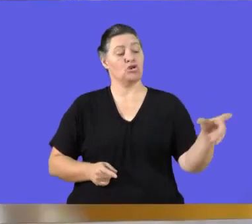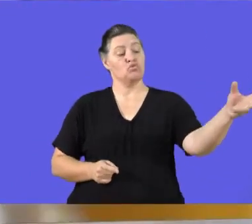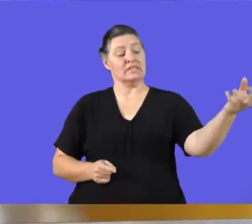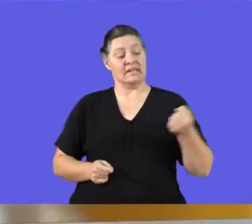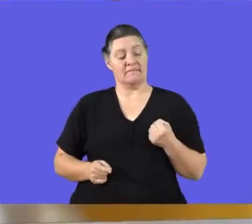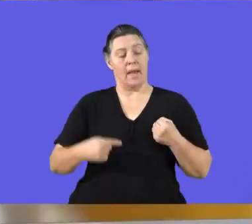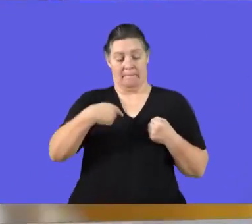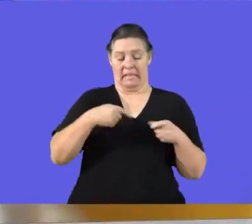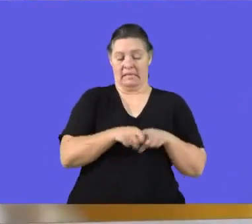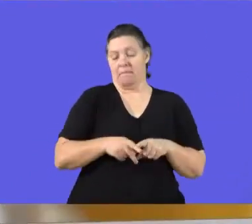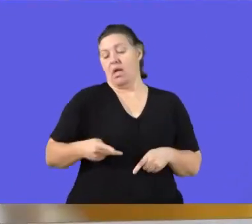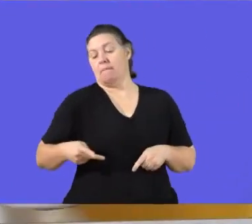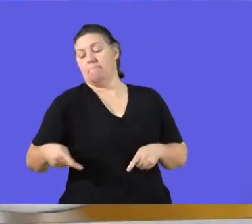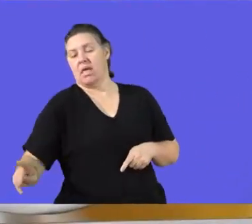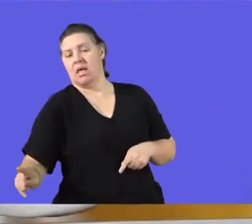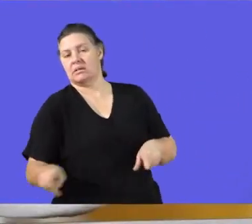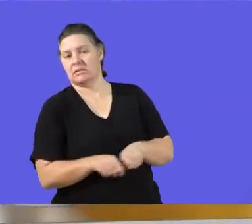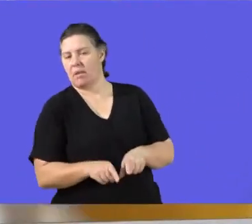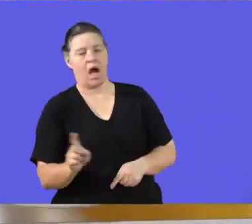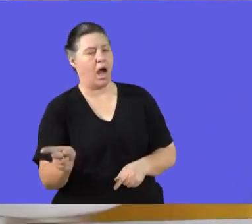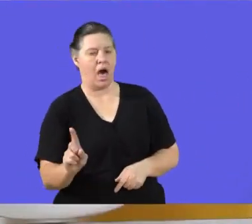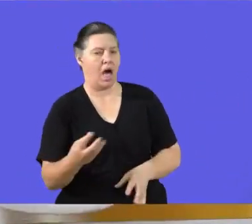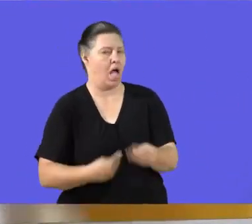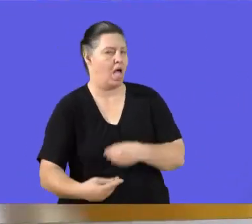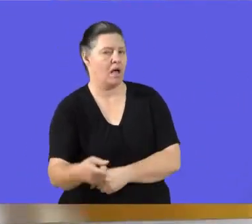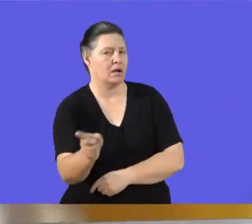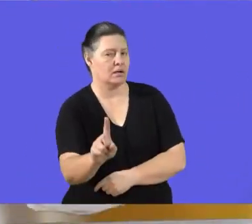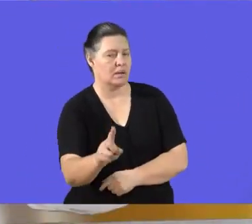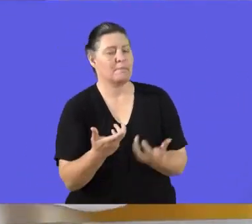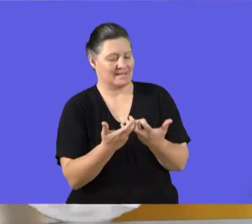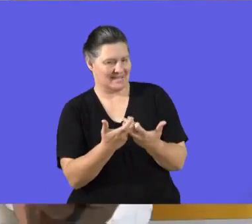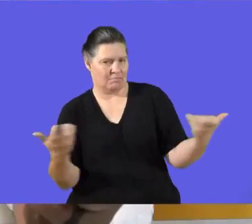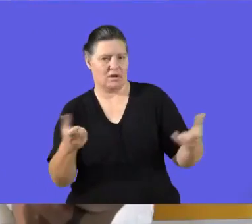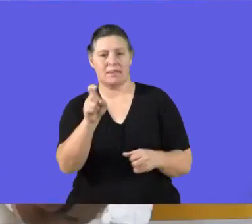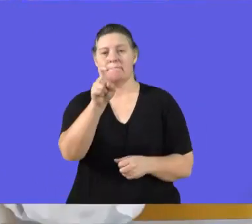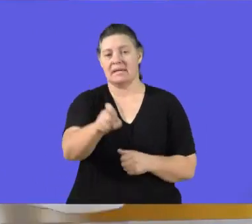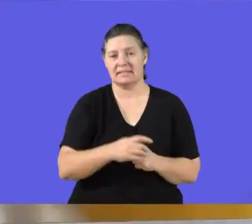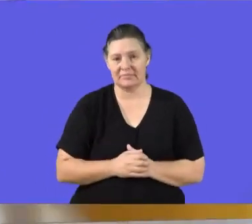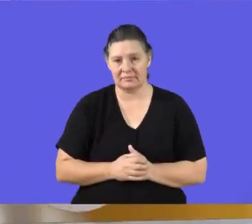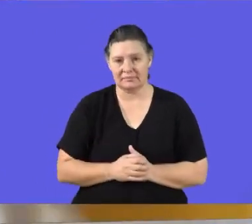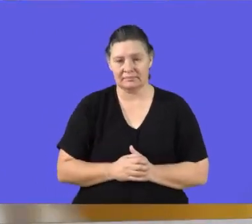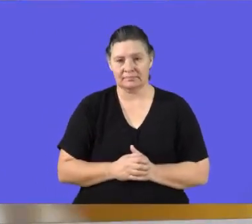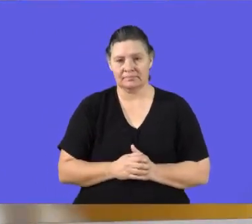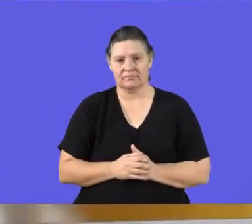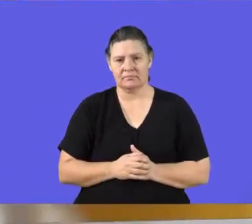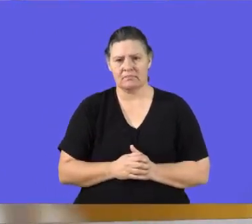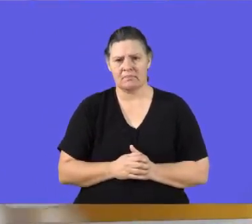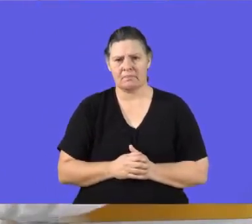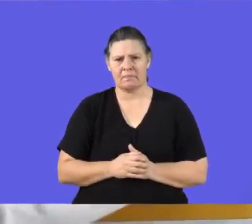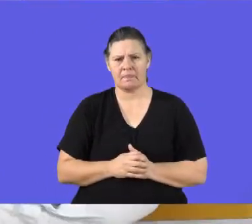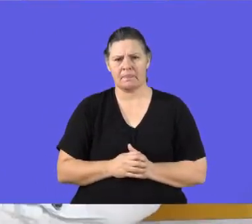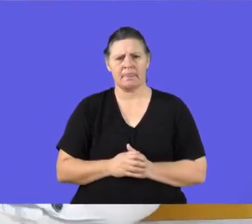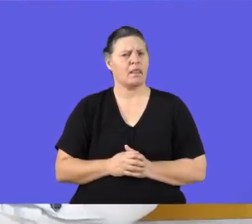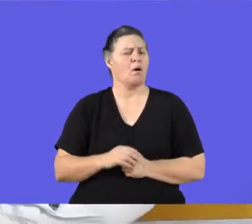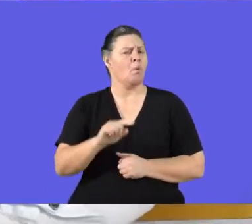whereby one person is receiving money and the same person is also paying out money. There must be separation